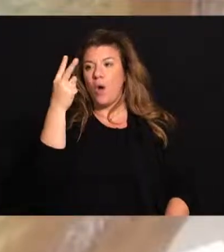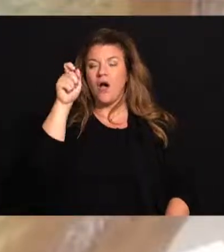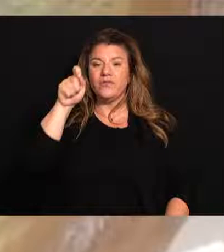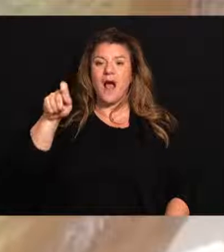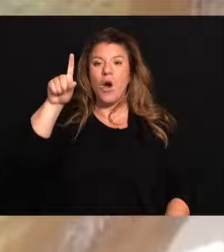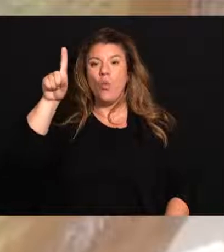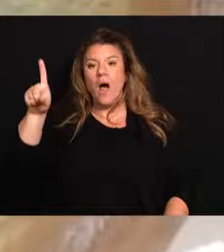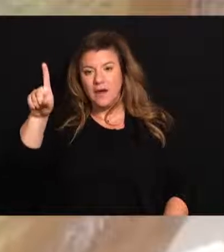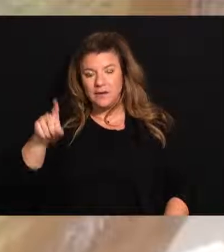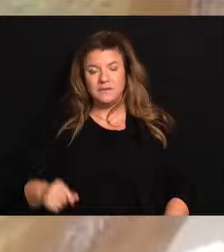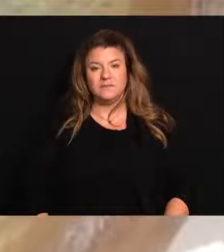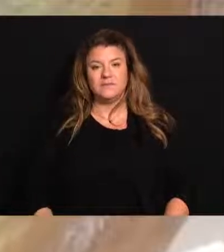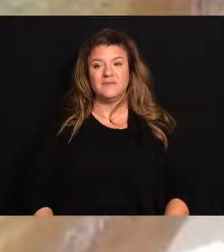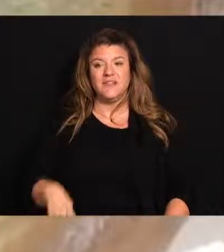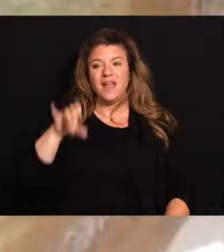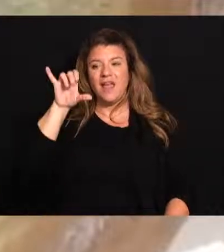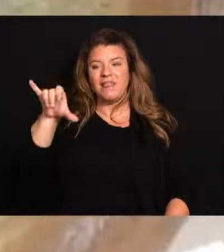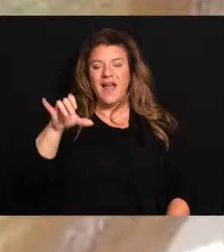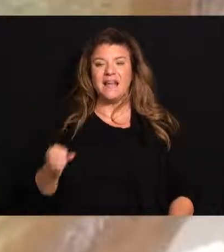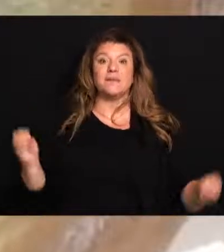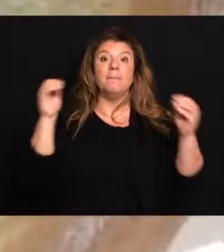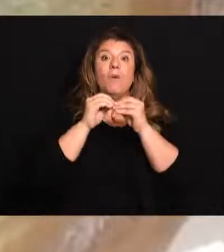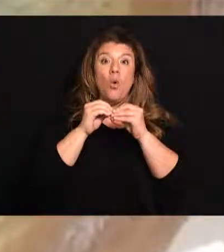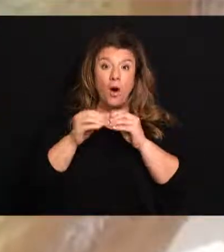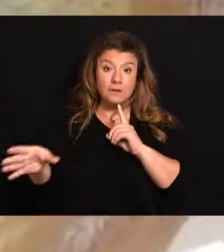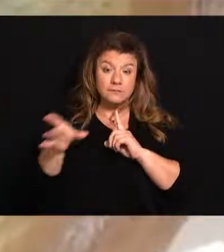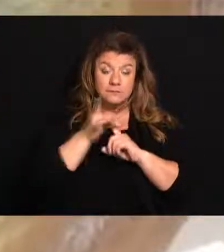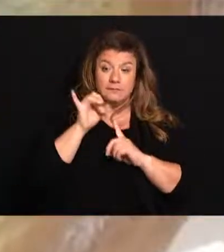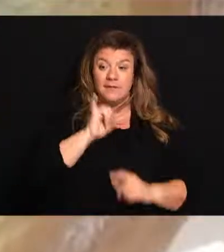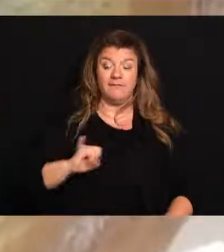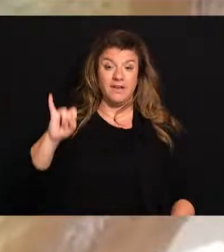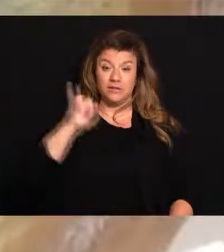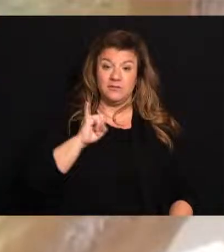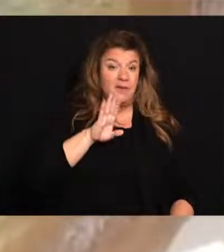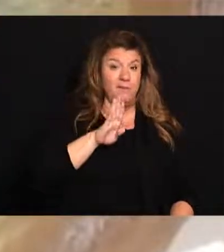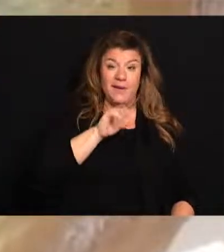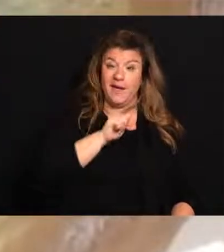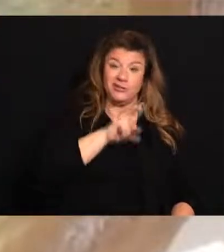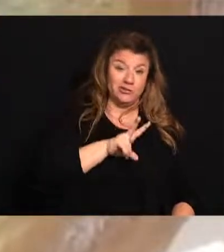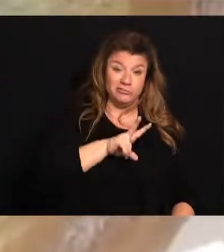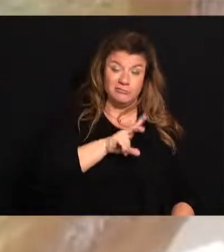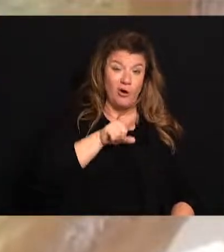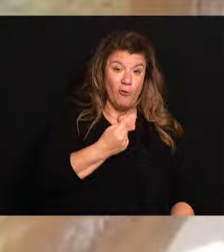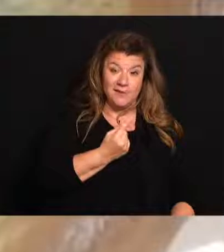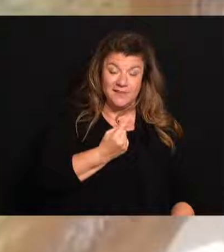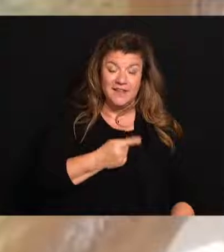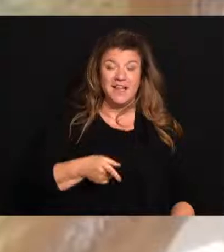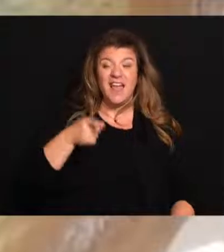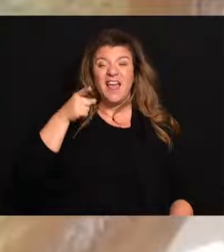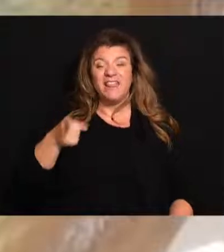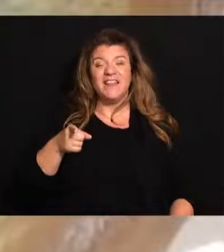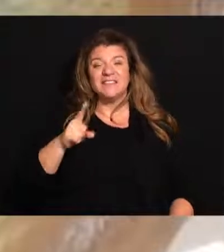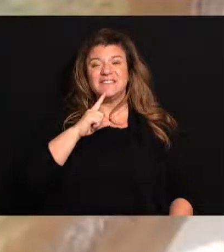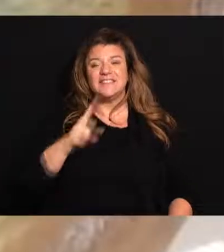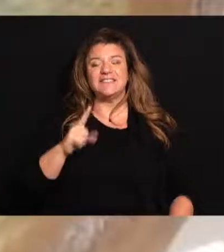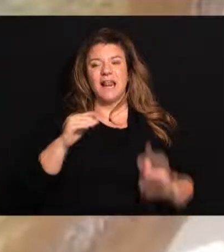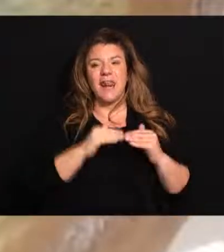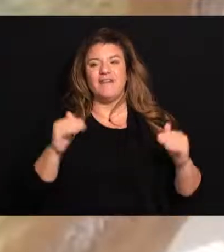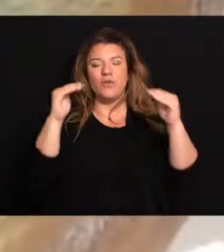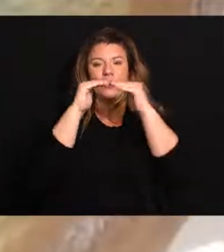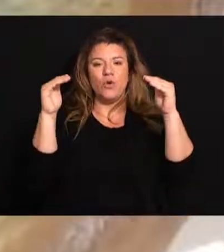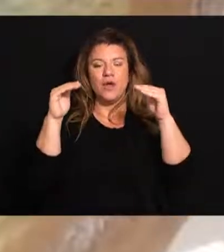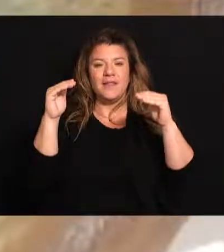BA.2.12.1, which is more infectious than the BA2 variant. And just to kind of level set this, that